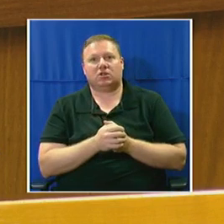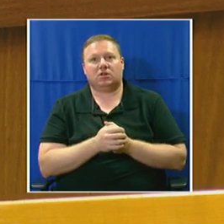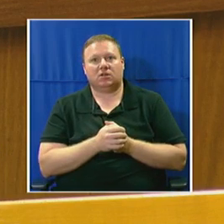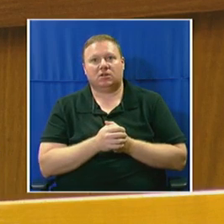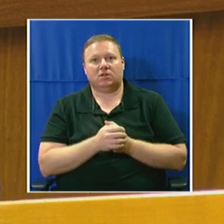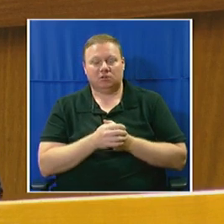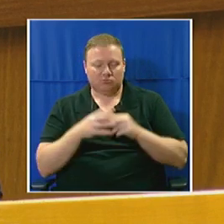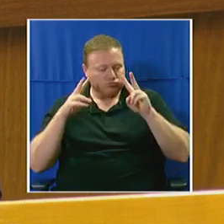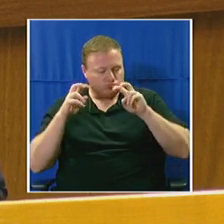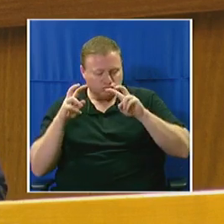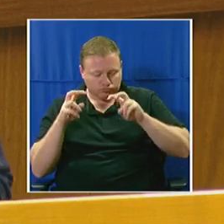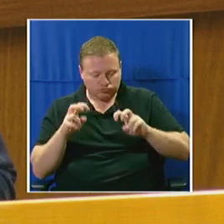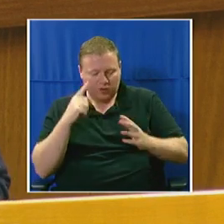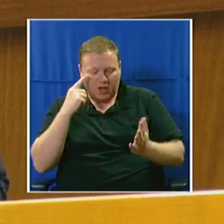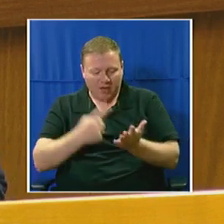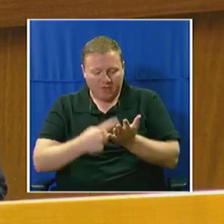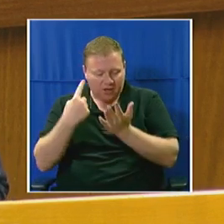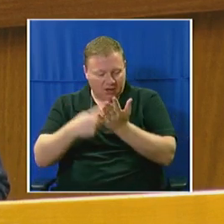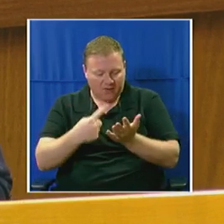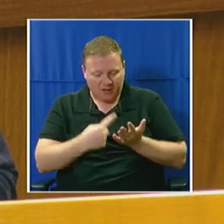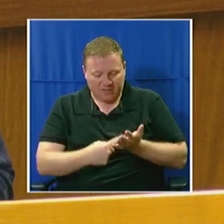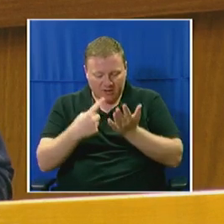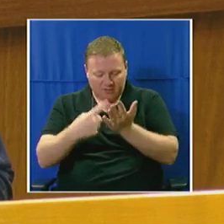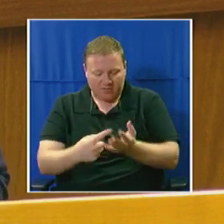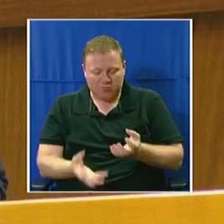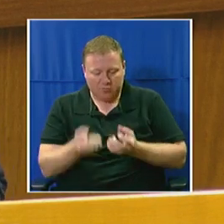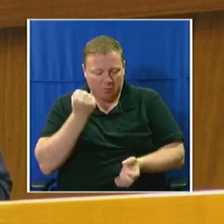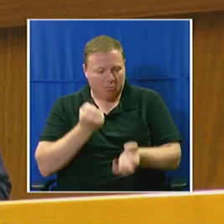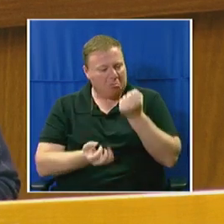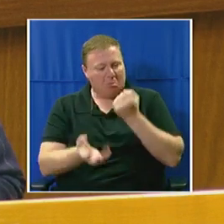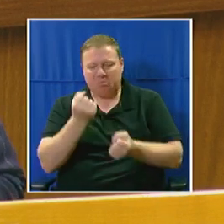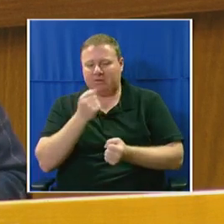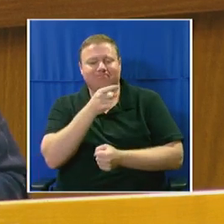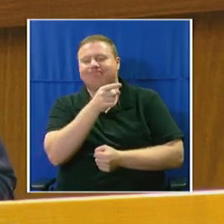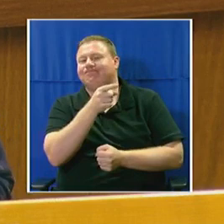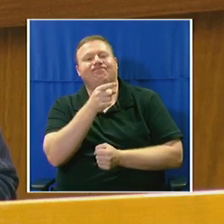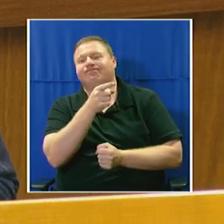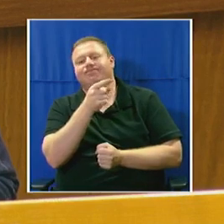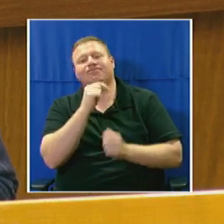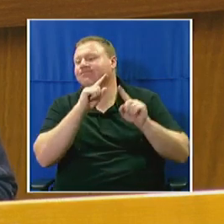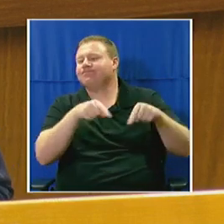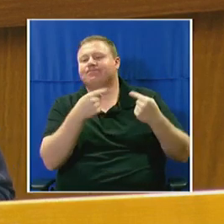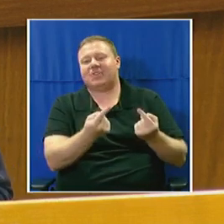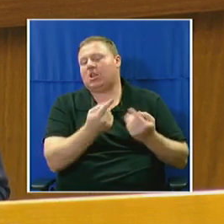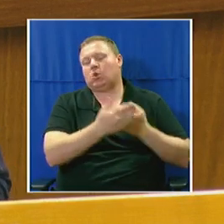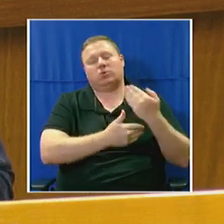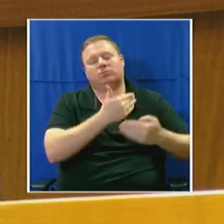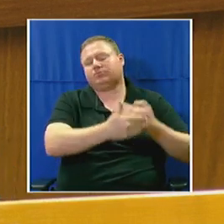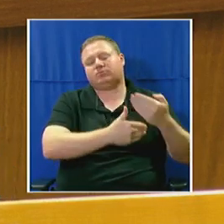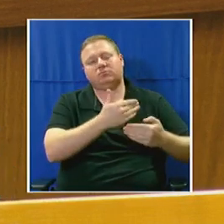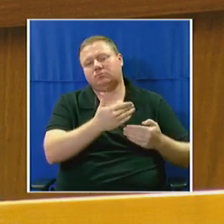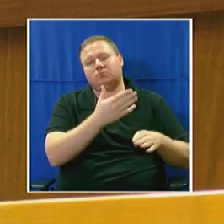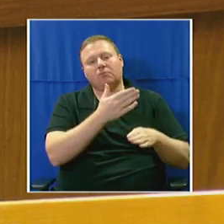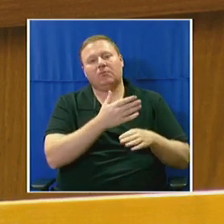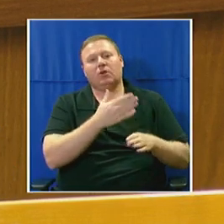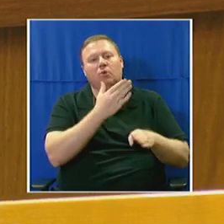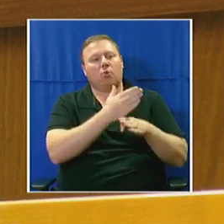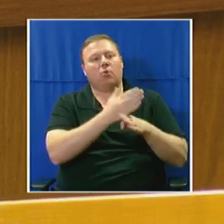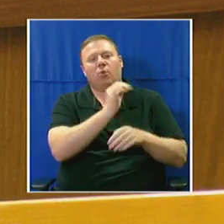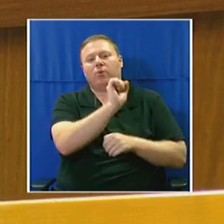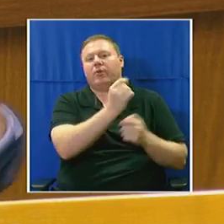Advocates jiba and M to hold office in their respective capacities Advocate jiba and M have made